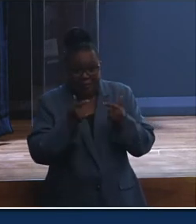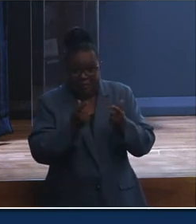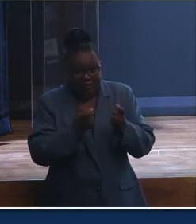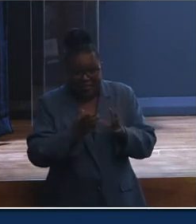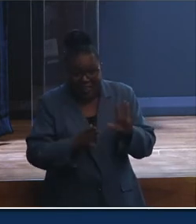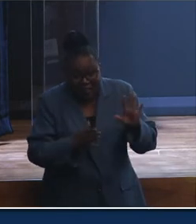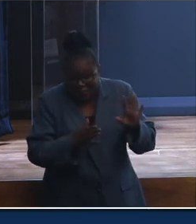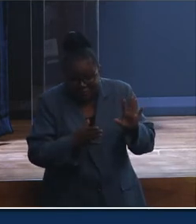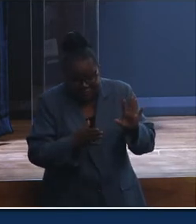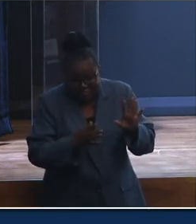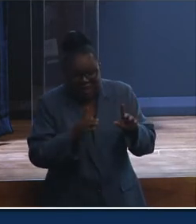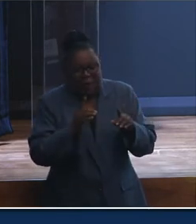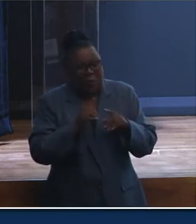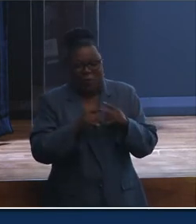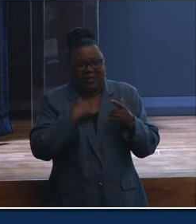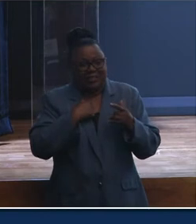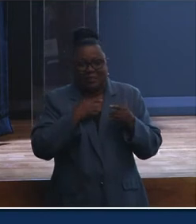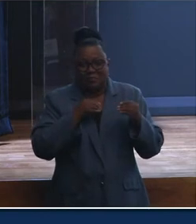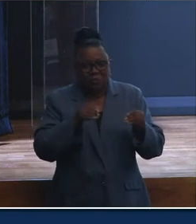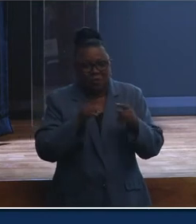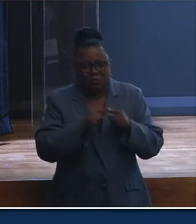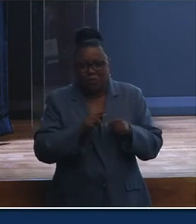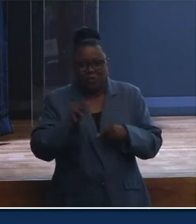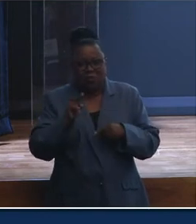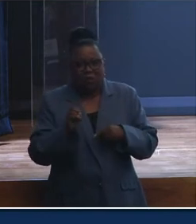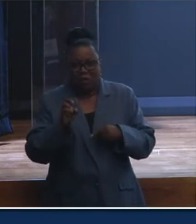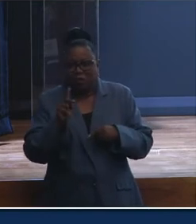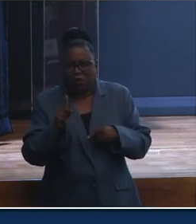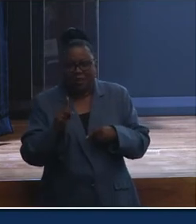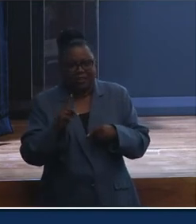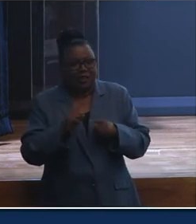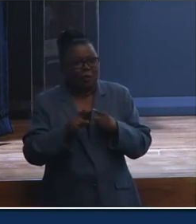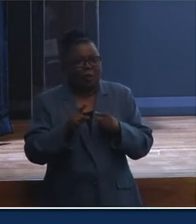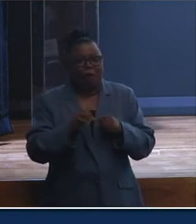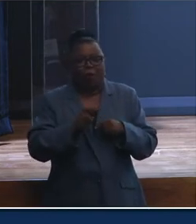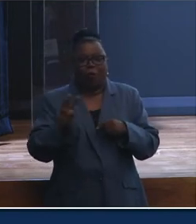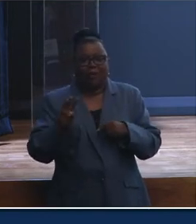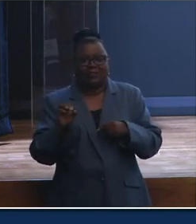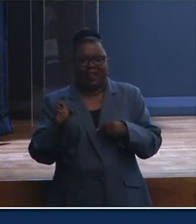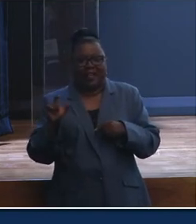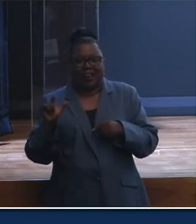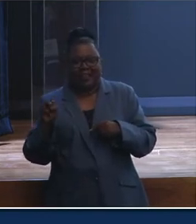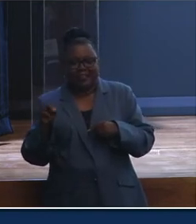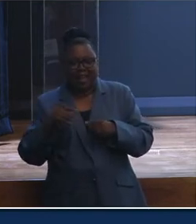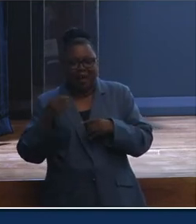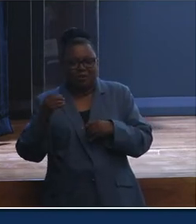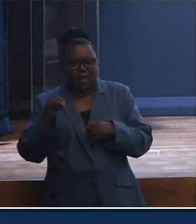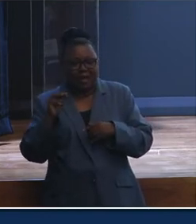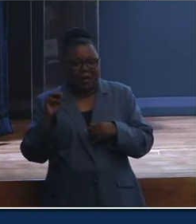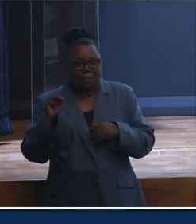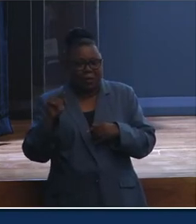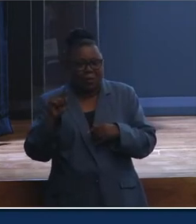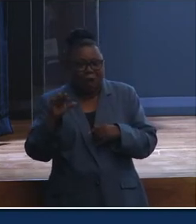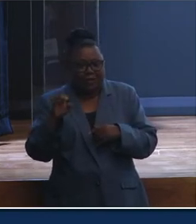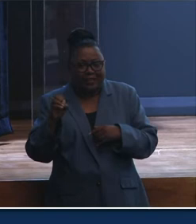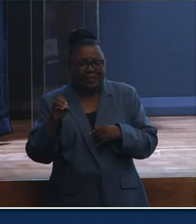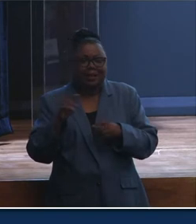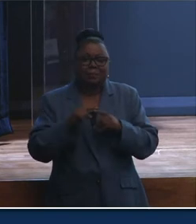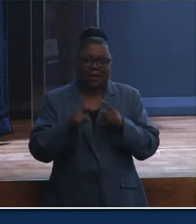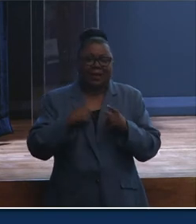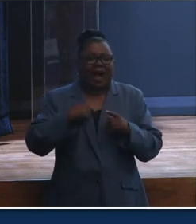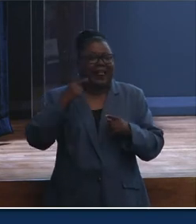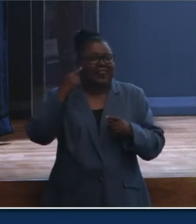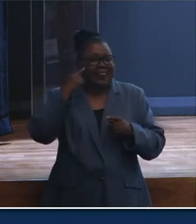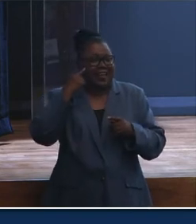skater. We didn't move to Northbrook or West Allis outside of Milwaukee. But I